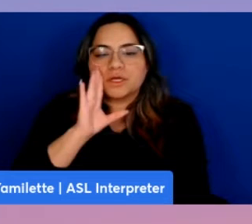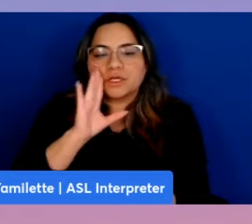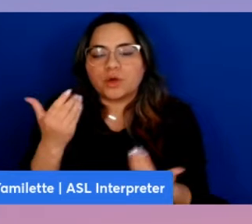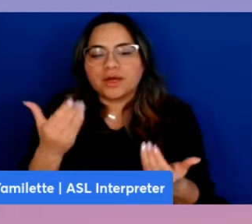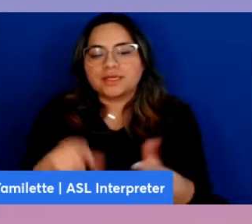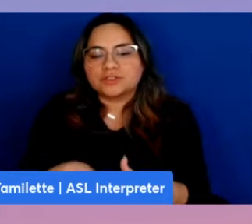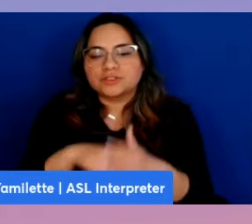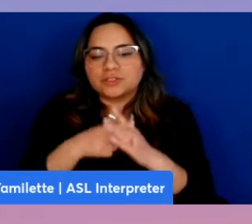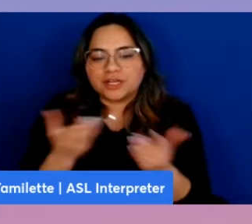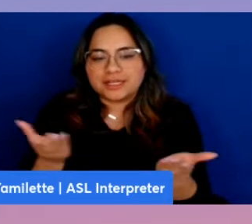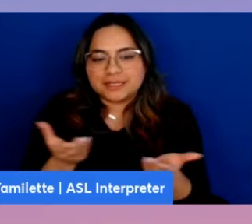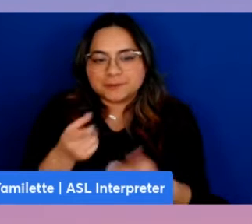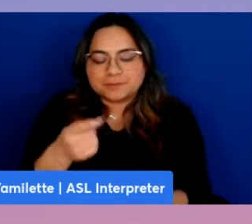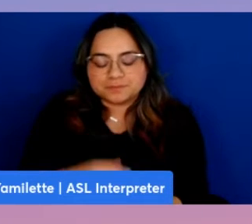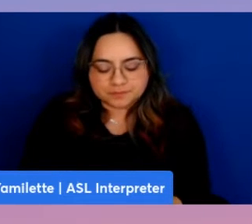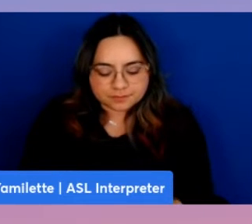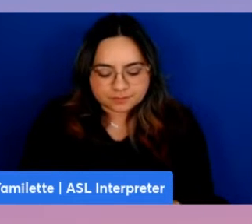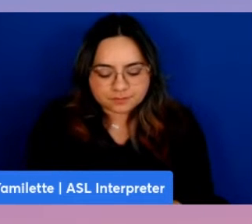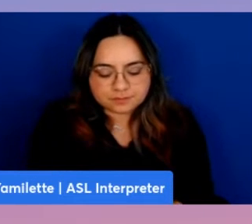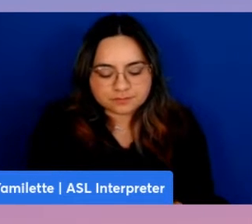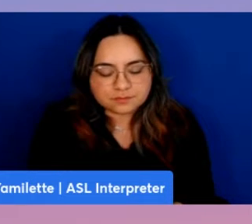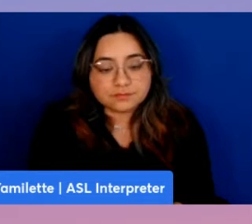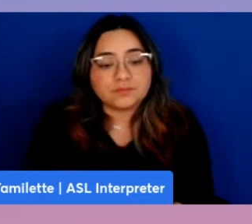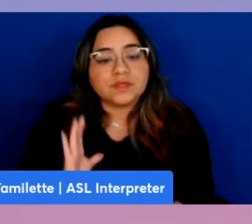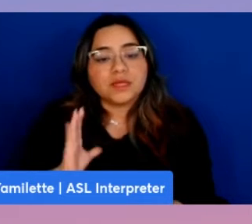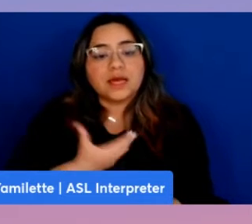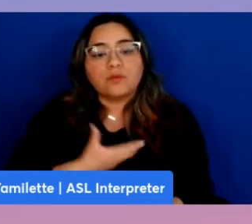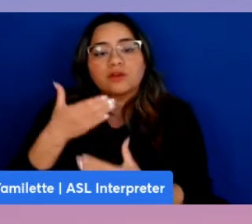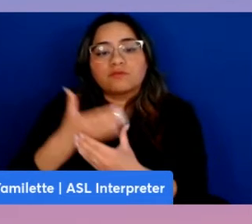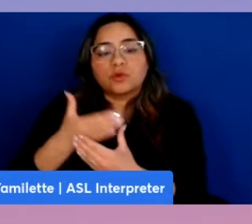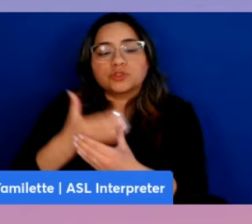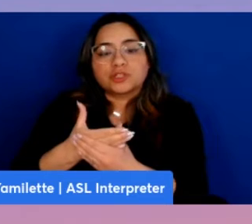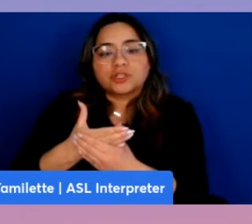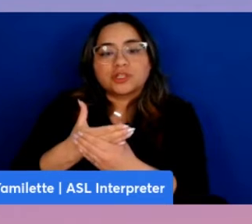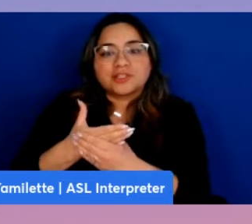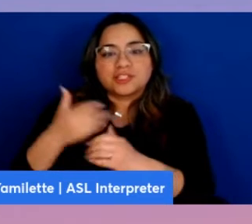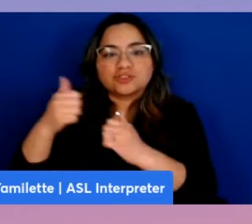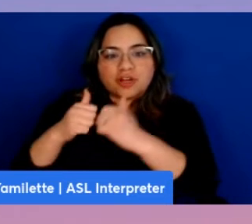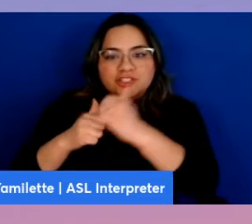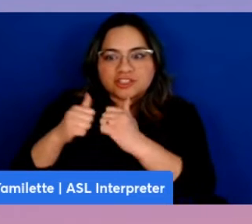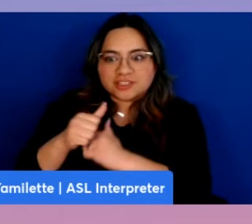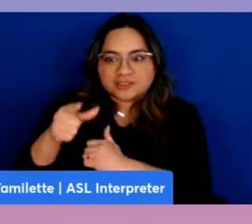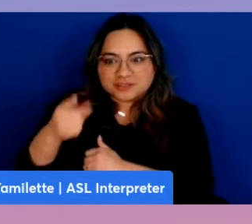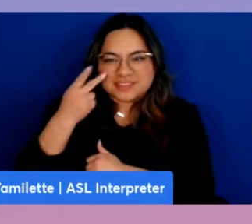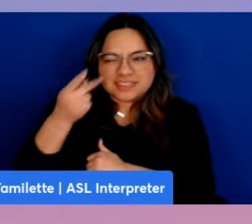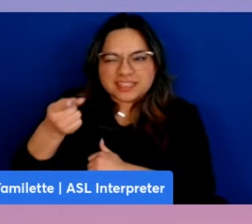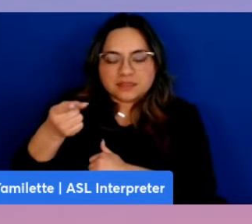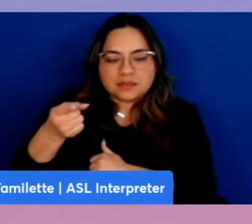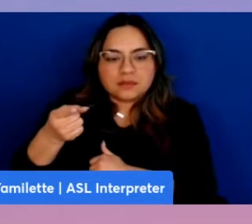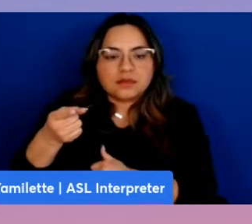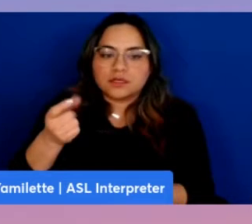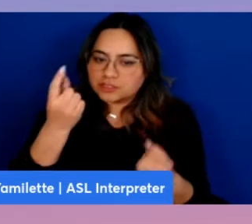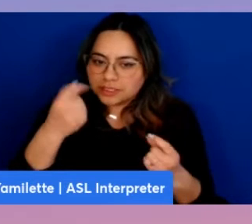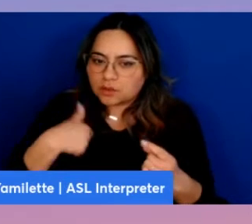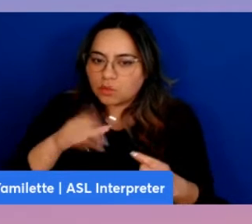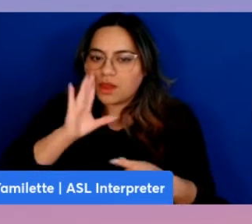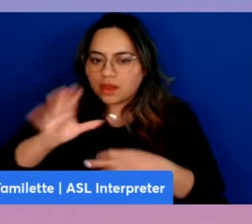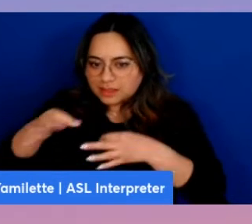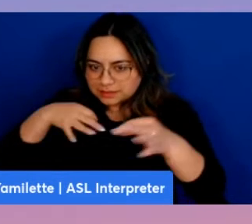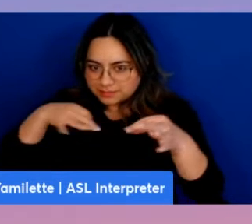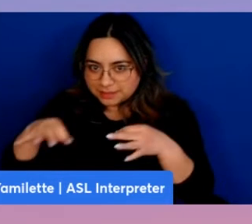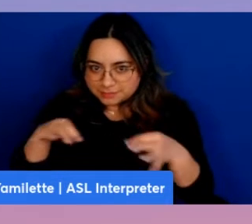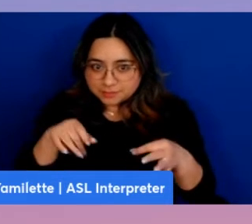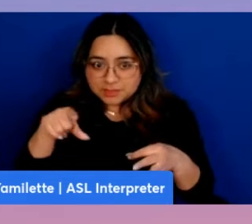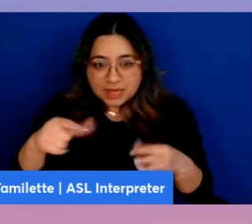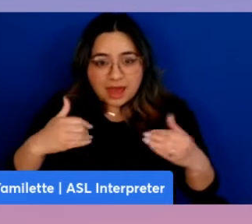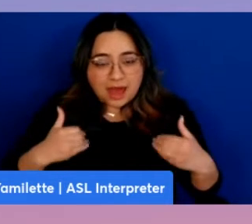This is our folder structure. As you can see here, I'm going to explain this in more detail. I have an Ansible folder